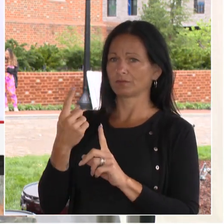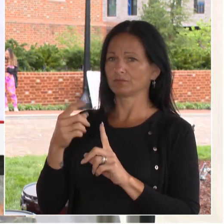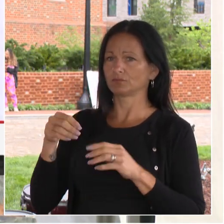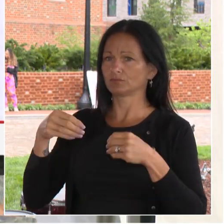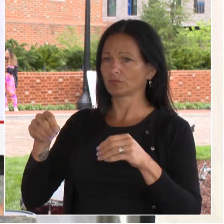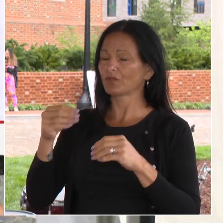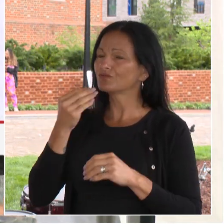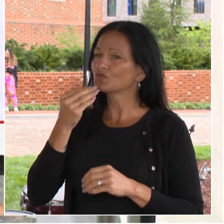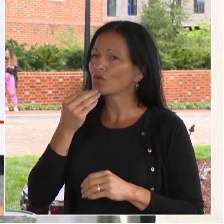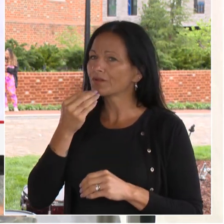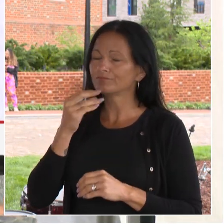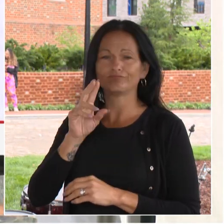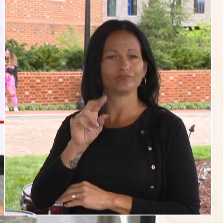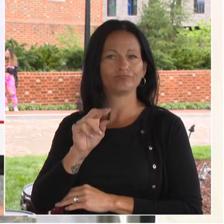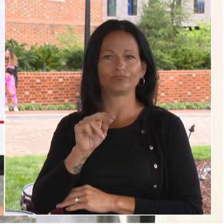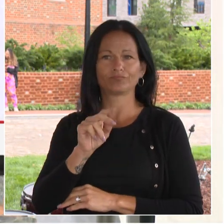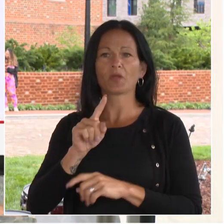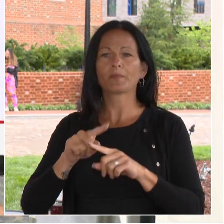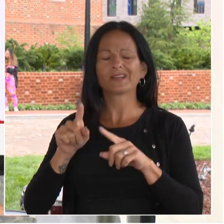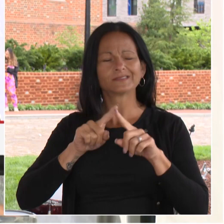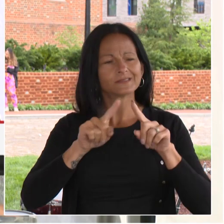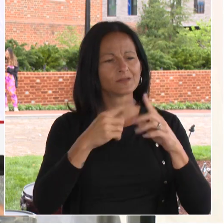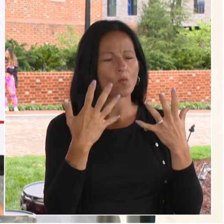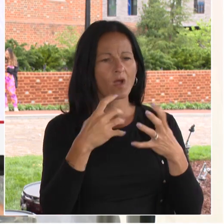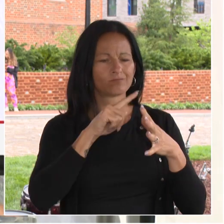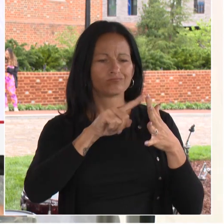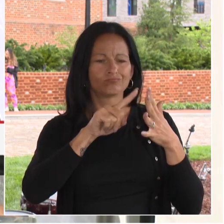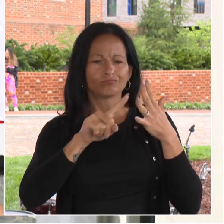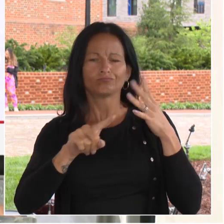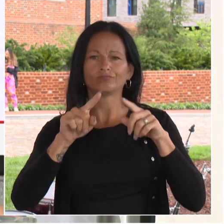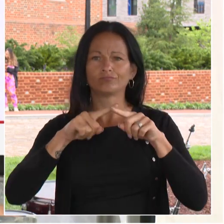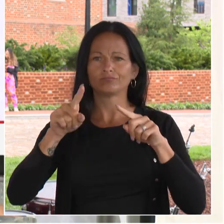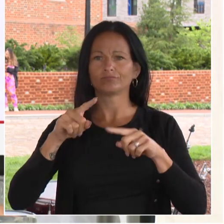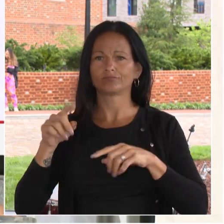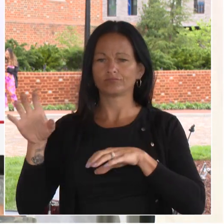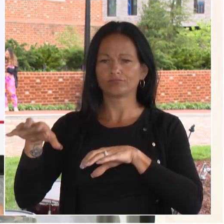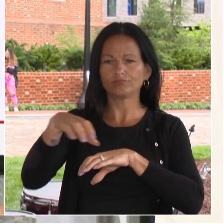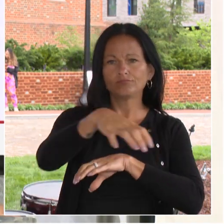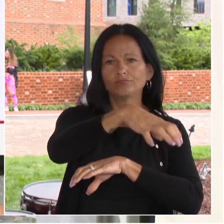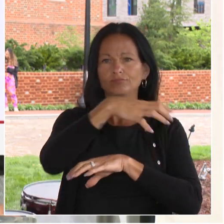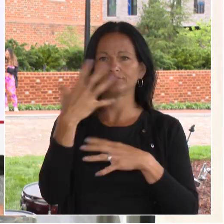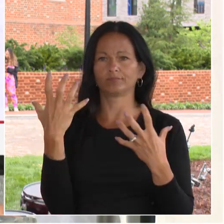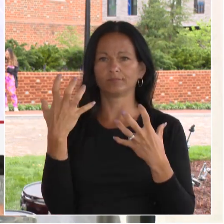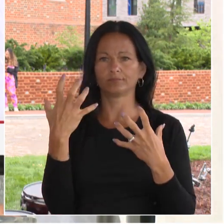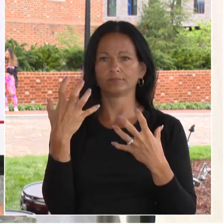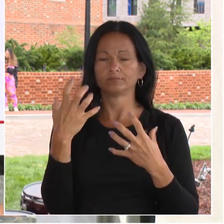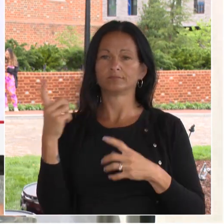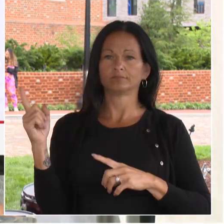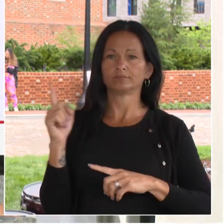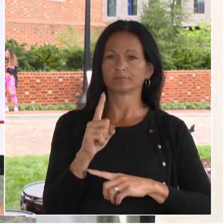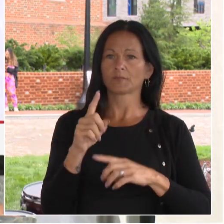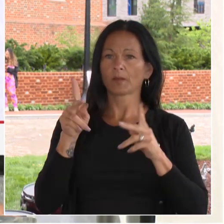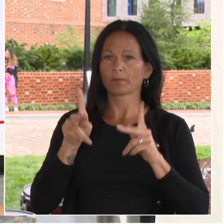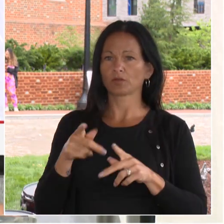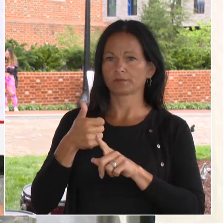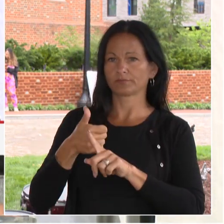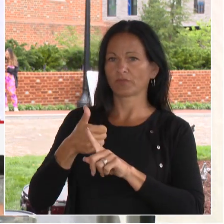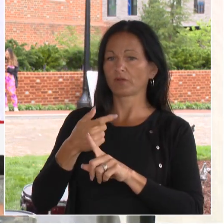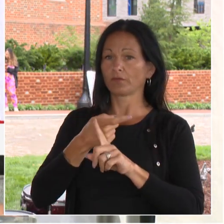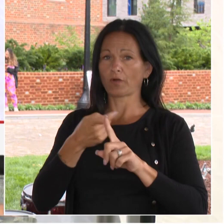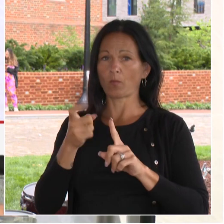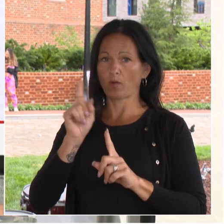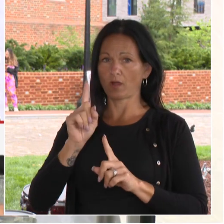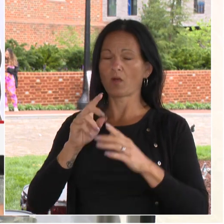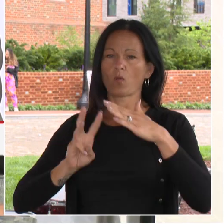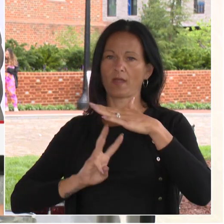the head of the real estate, Dan Aiken, later on about Wegmans. We're also going to hear from a number